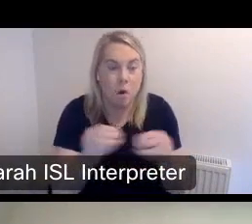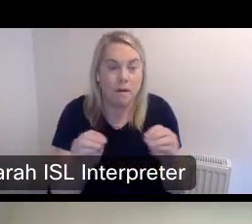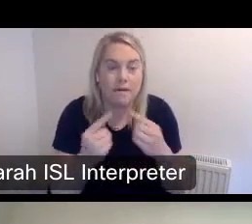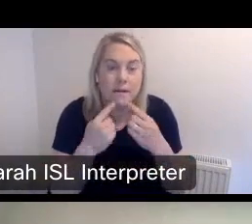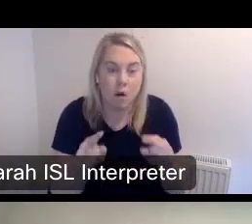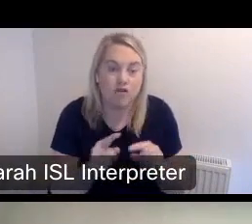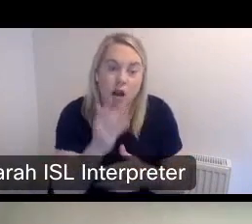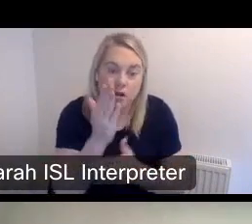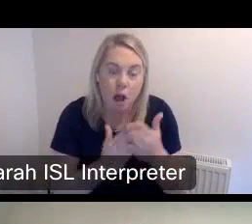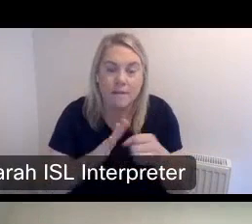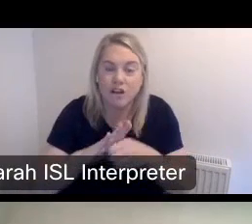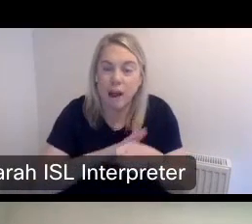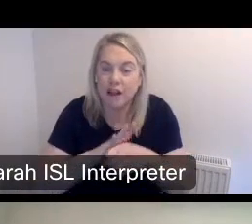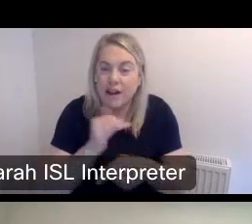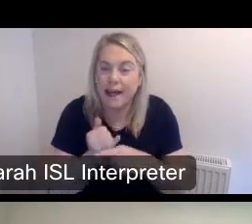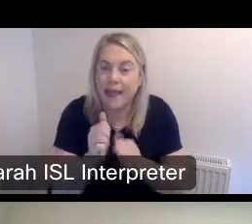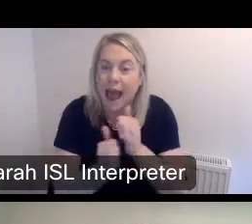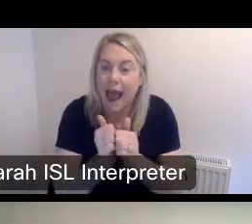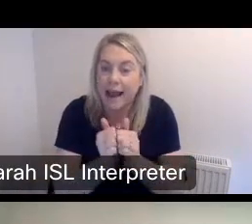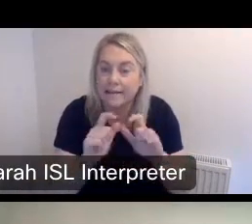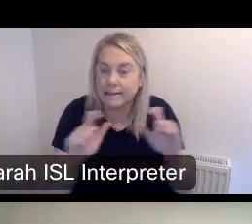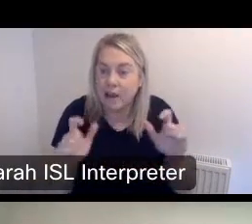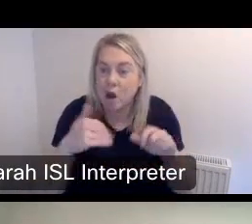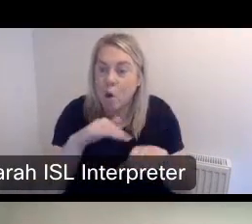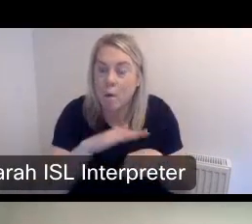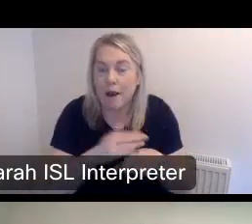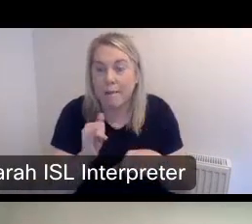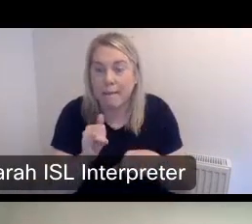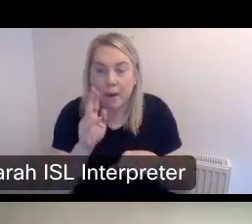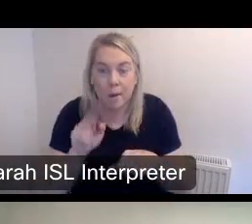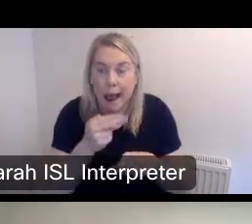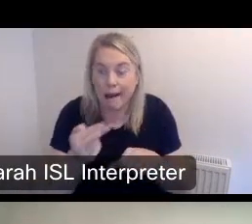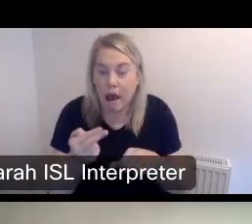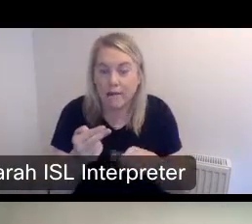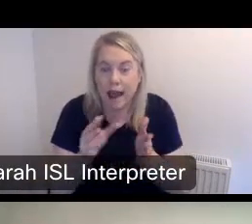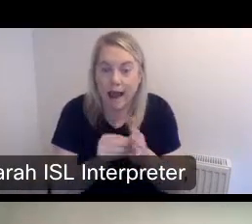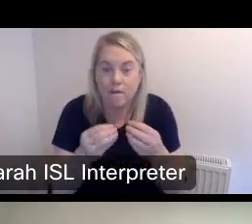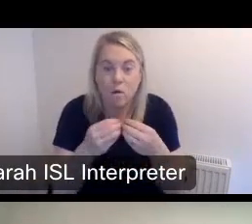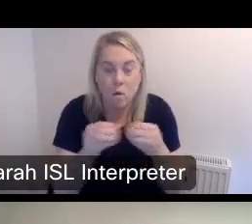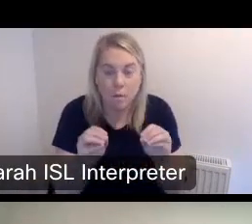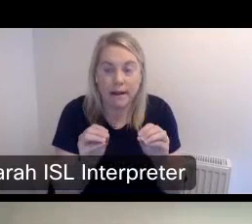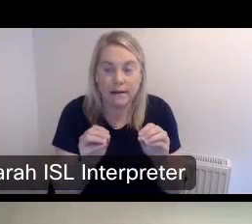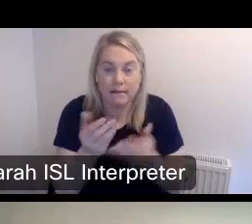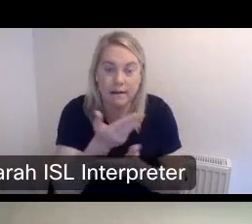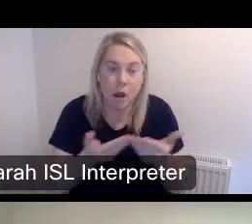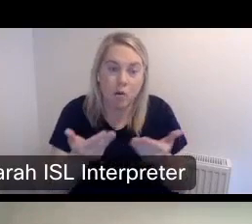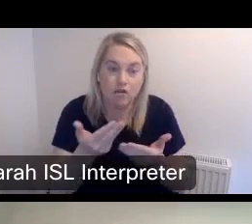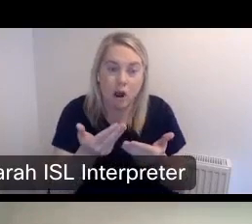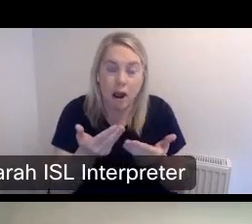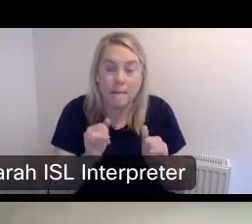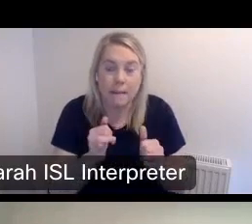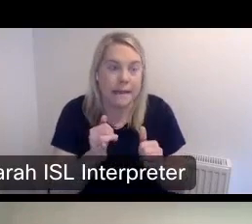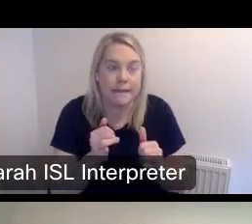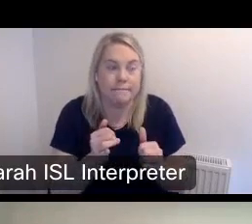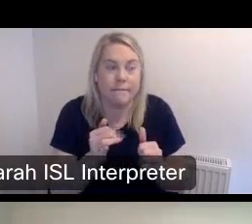scenarios outlined in the Act where you might not be able to facilitate the open disclosure. In one instance, the patient or